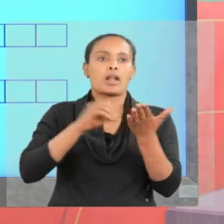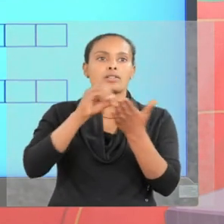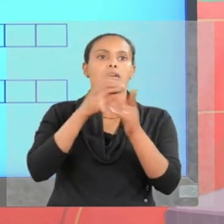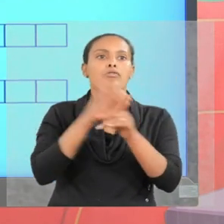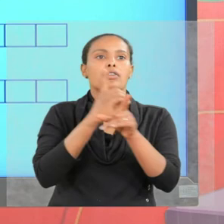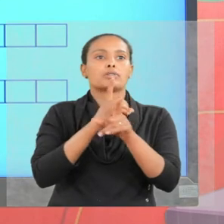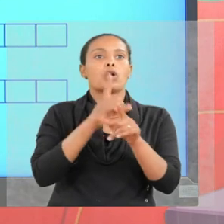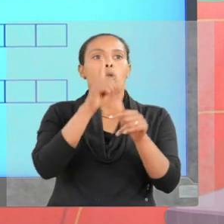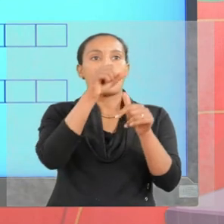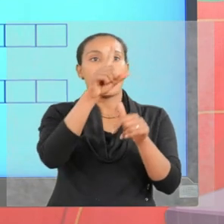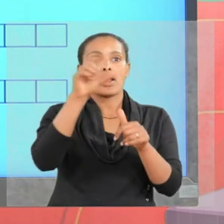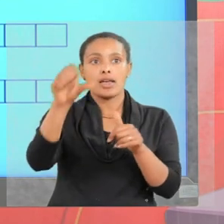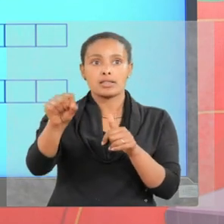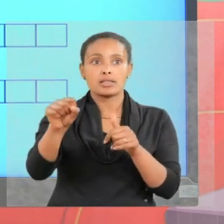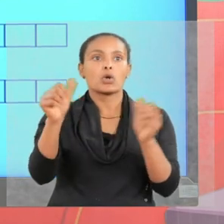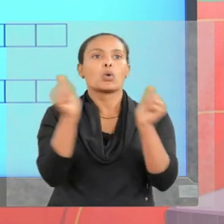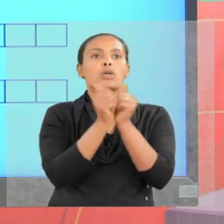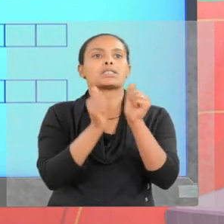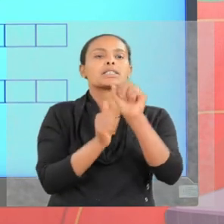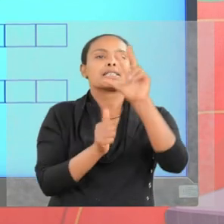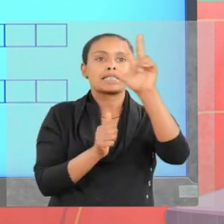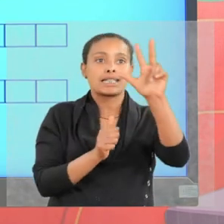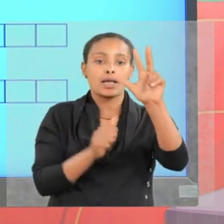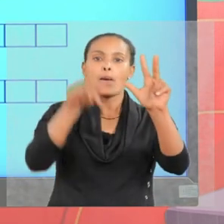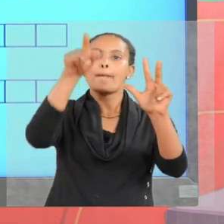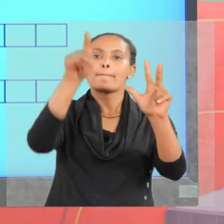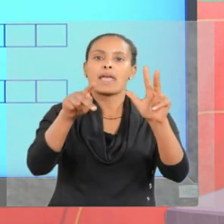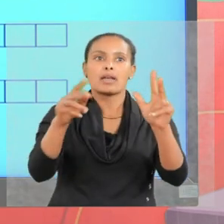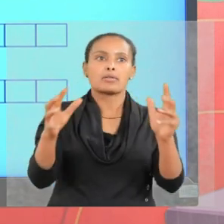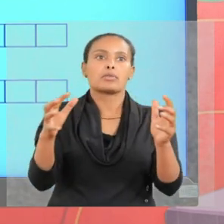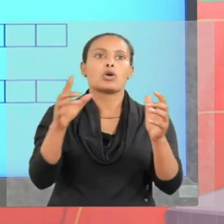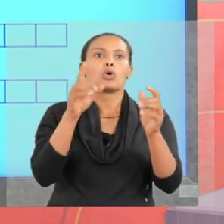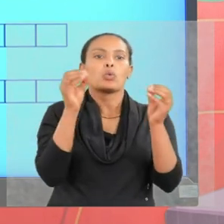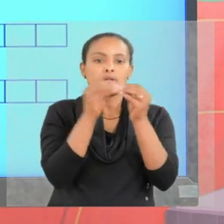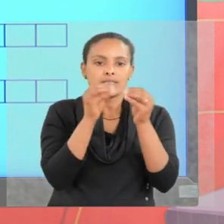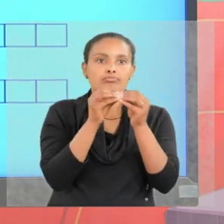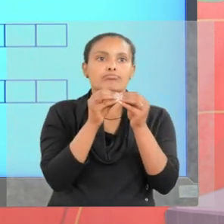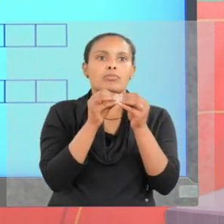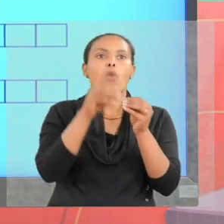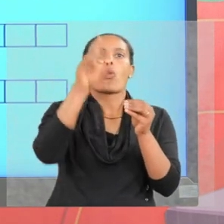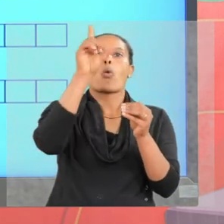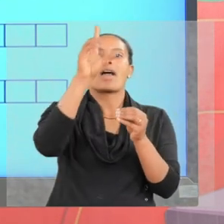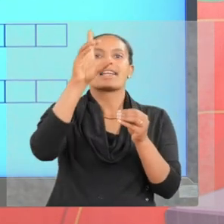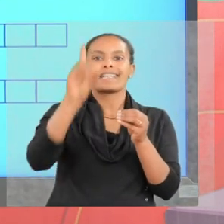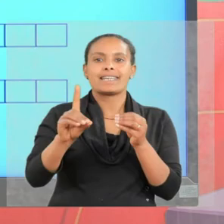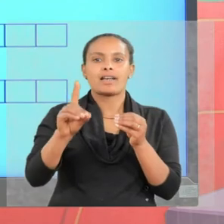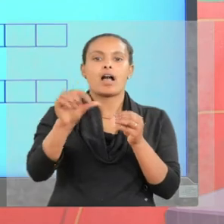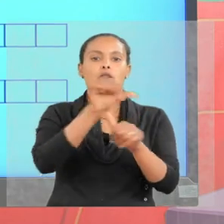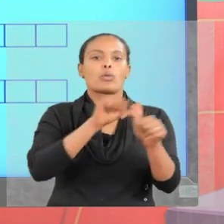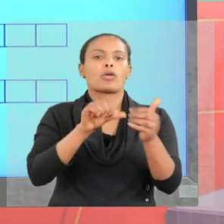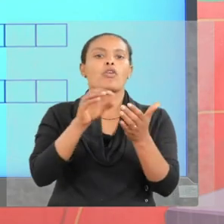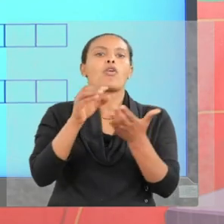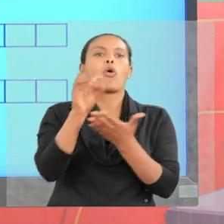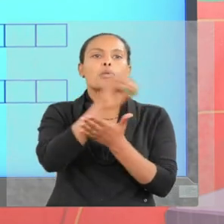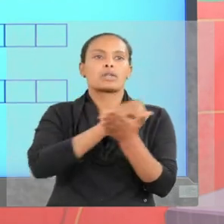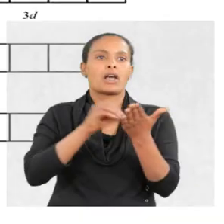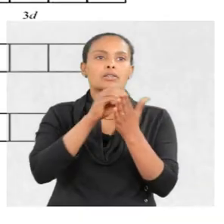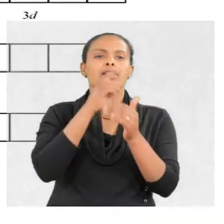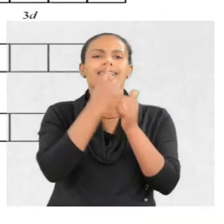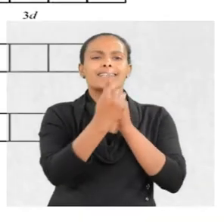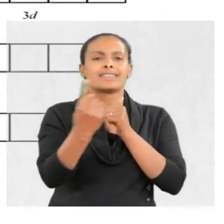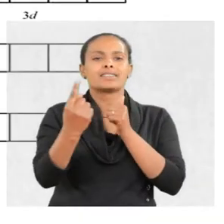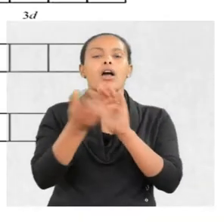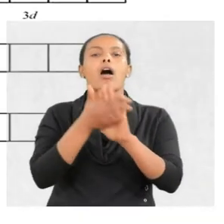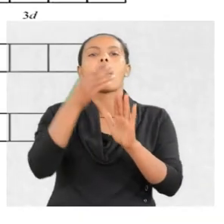1s atomic orbital is mixed with 3p atomic orbital, mixed with 1d atomic orbital. Each